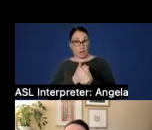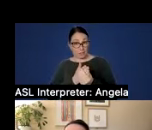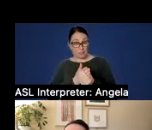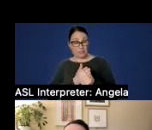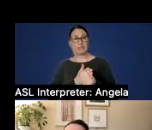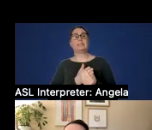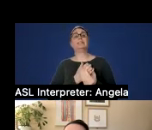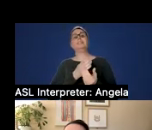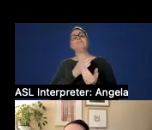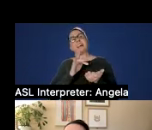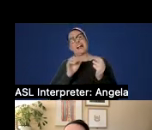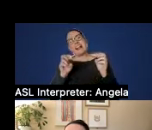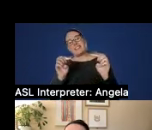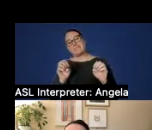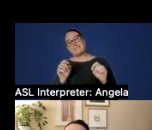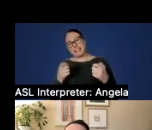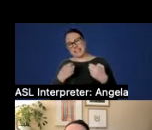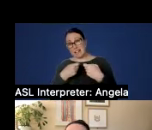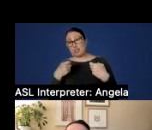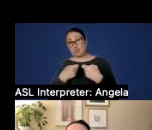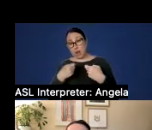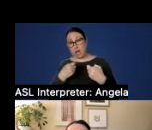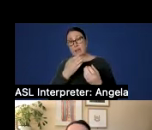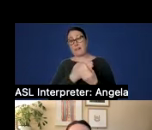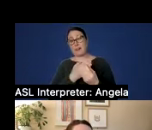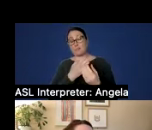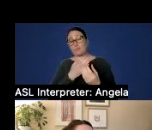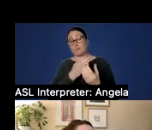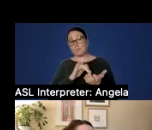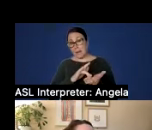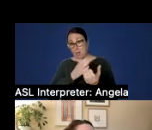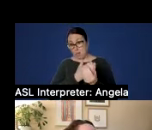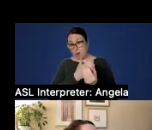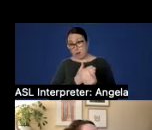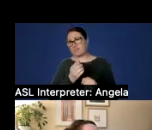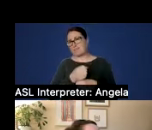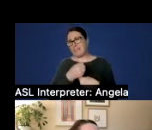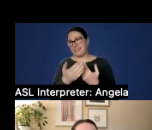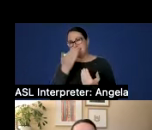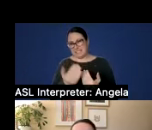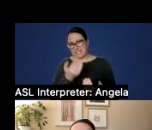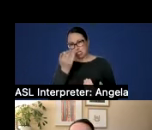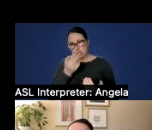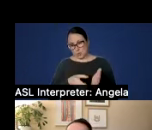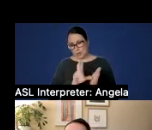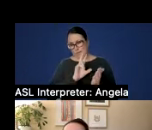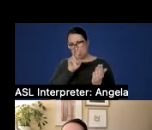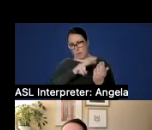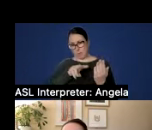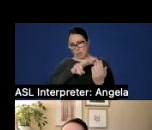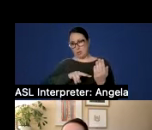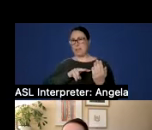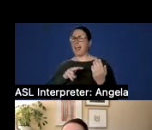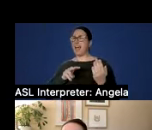it easier than ever to access those records and to be able to review them. I think it can give a sense of ownership